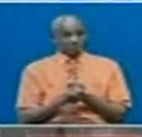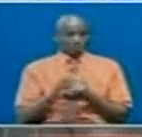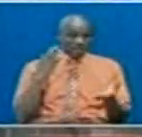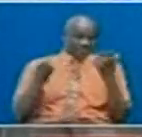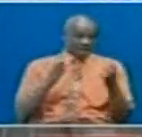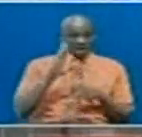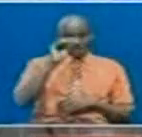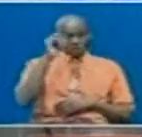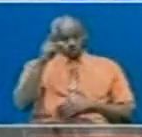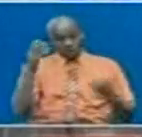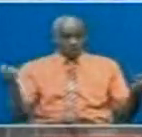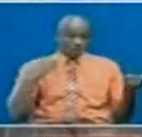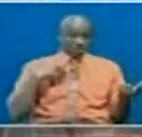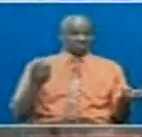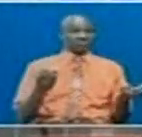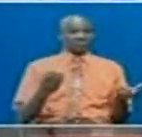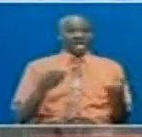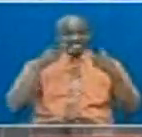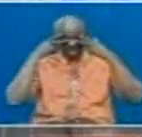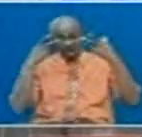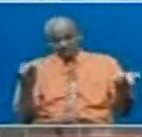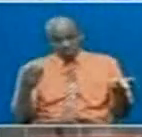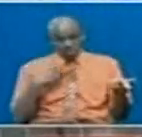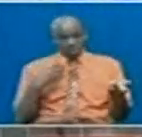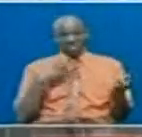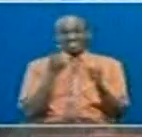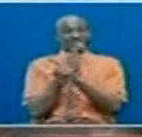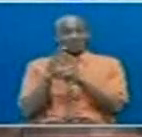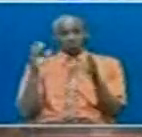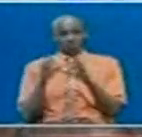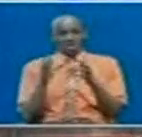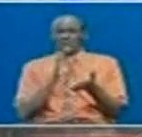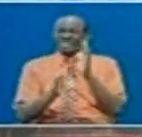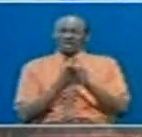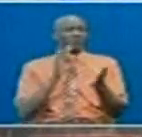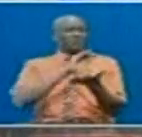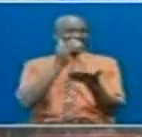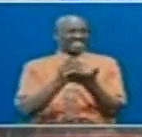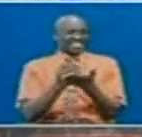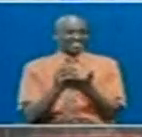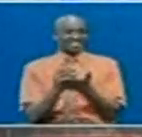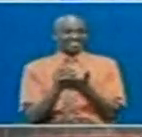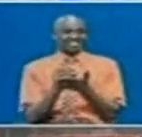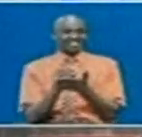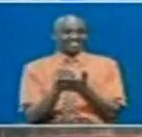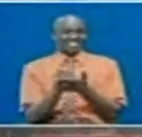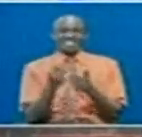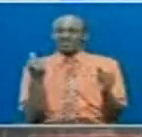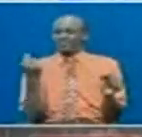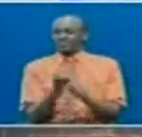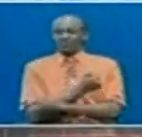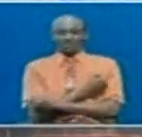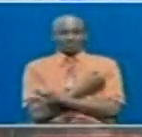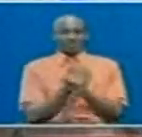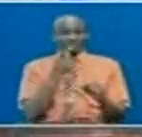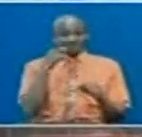Haram, they are ISIS, they are Al-Shababs, or whatever it is. Because without funding, there's no way they